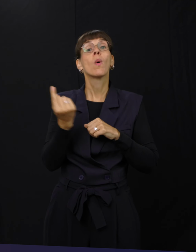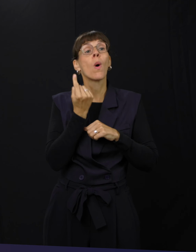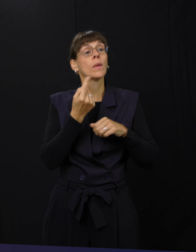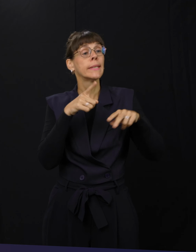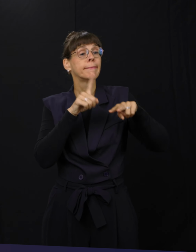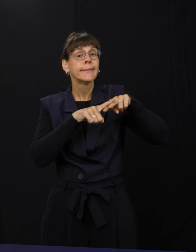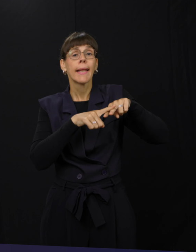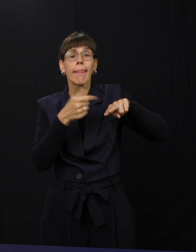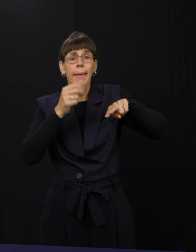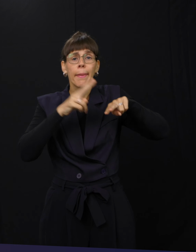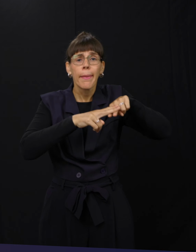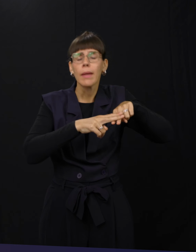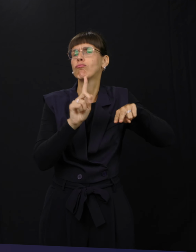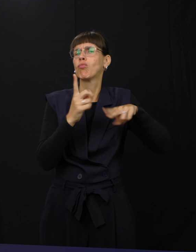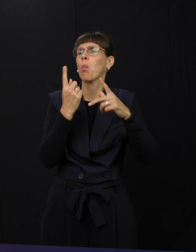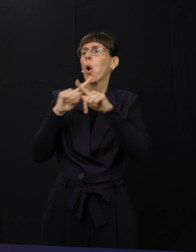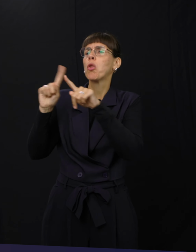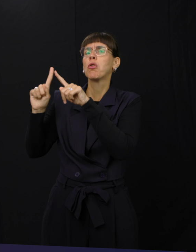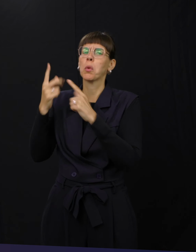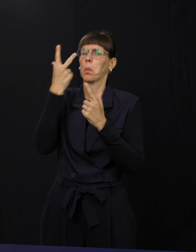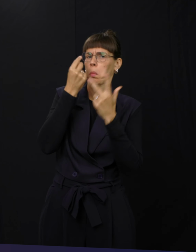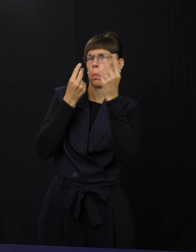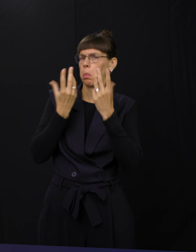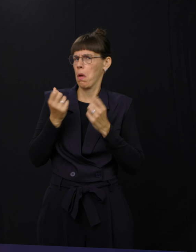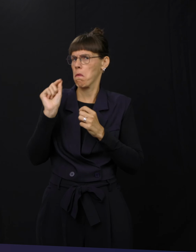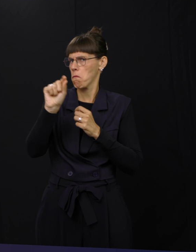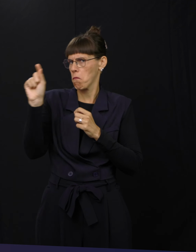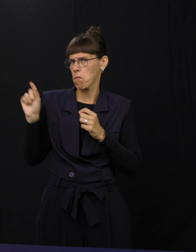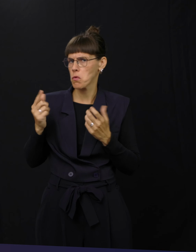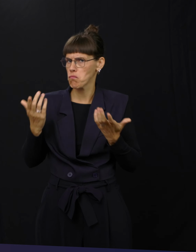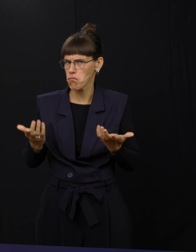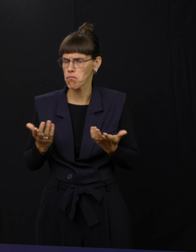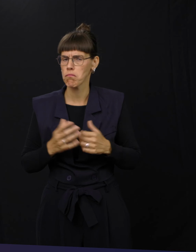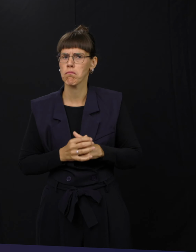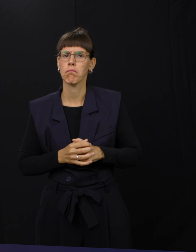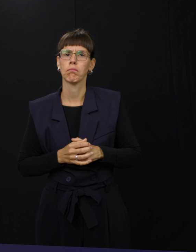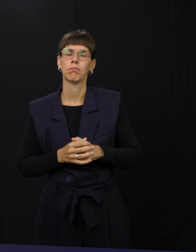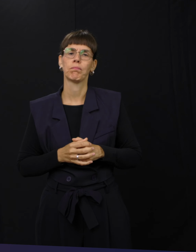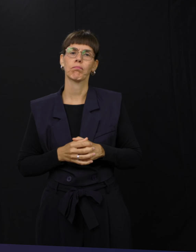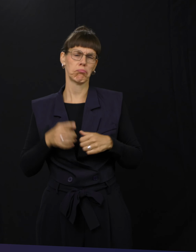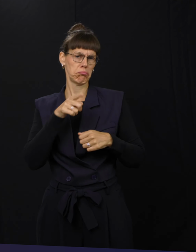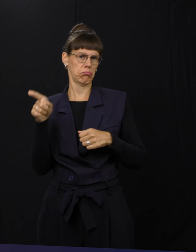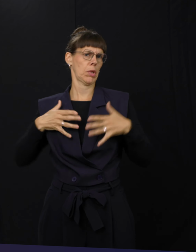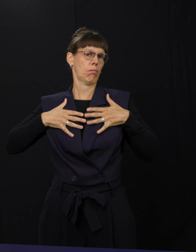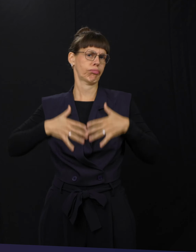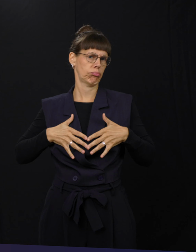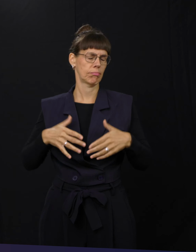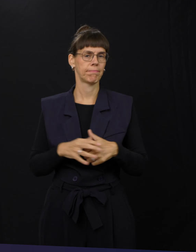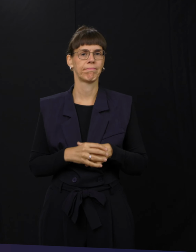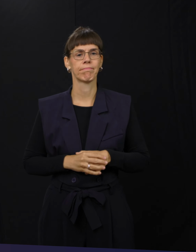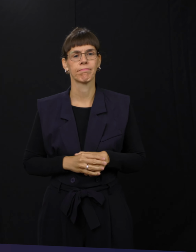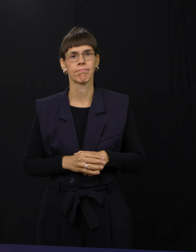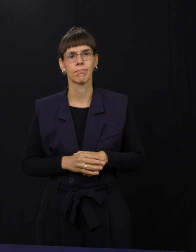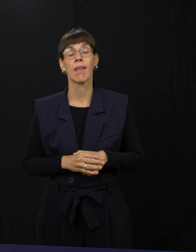patches, but with other substances for other ocular disorders. And that's a routine of care. Right, okay. And so you've been